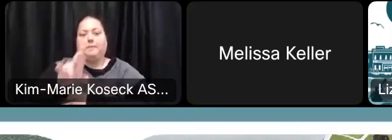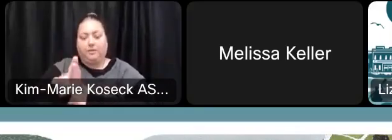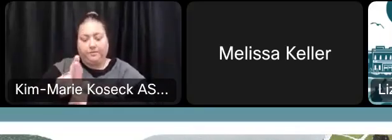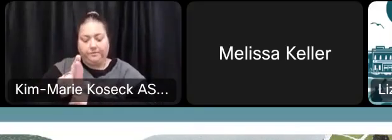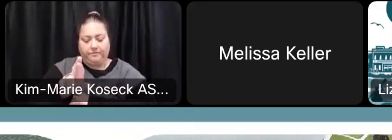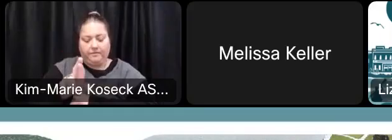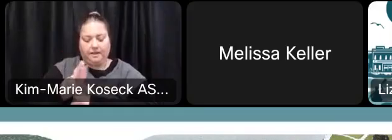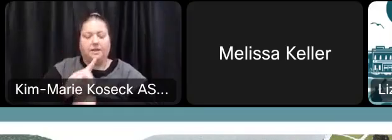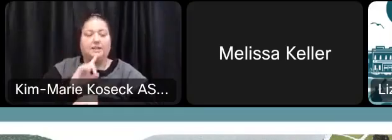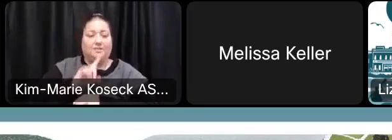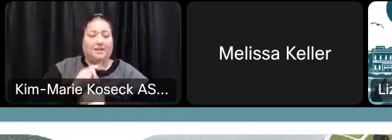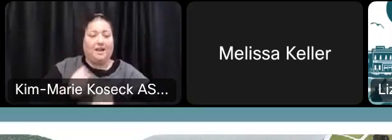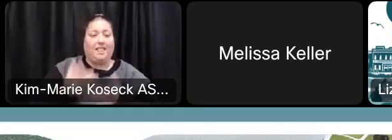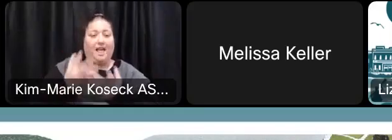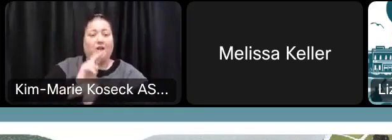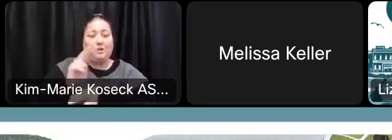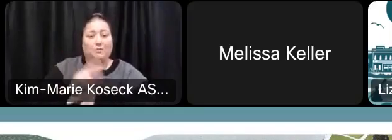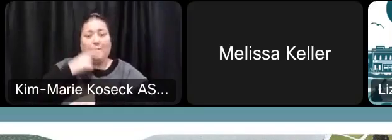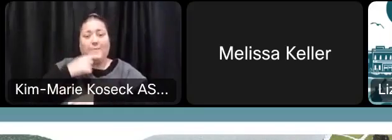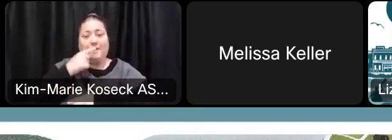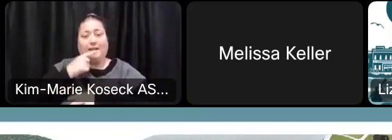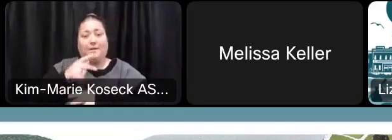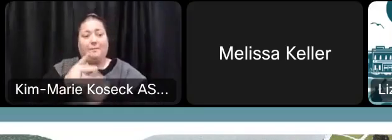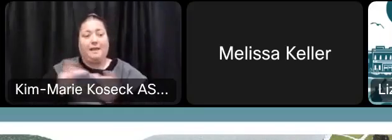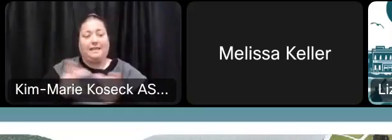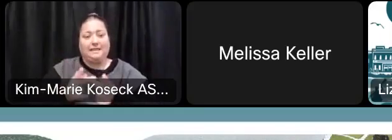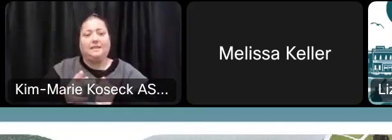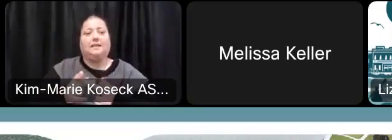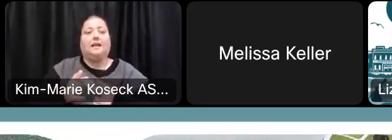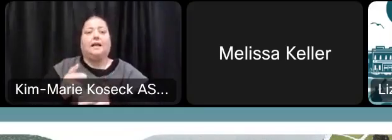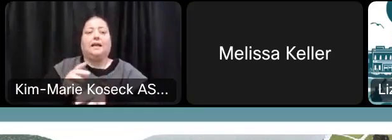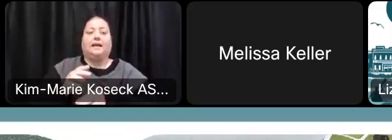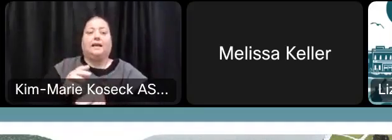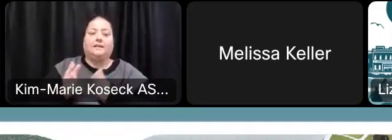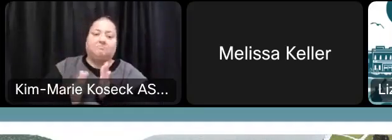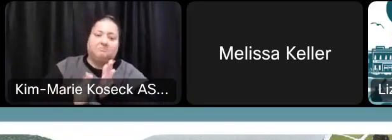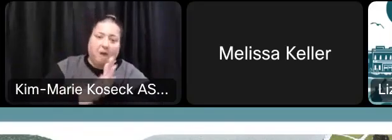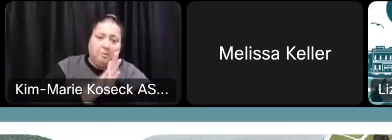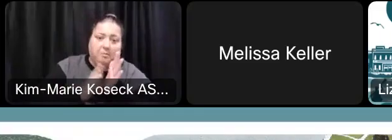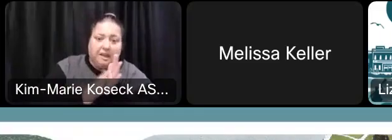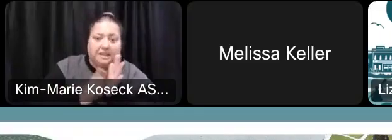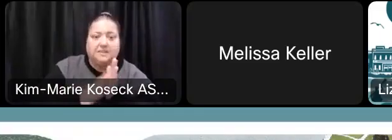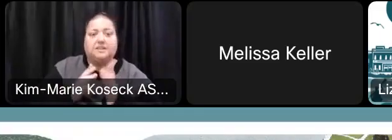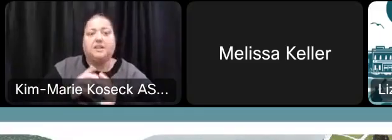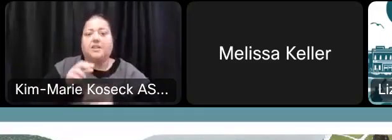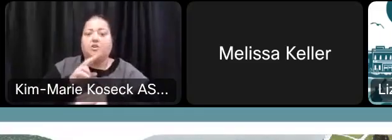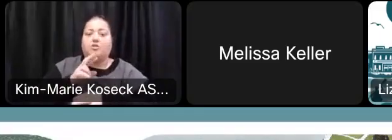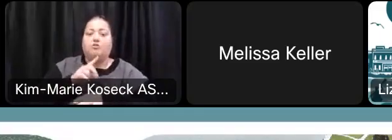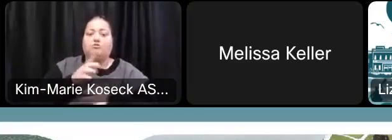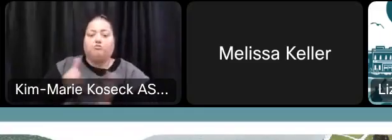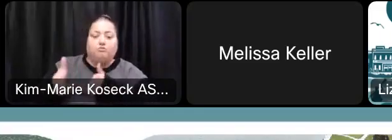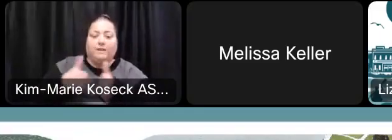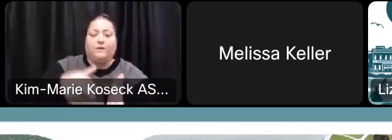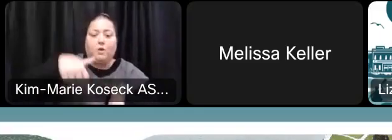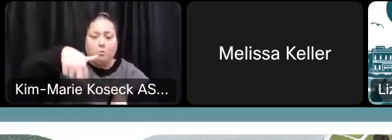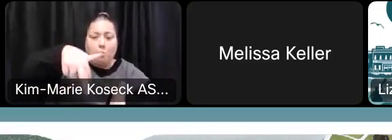it's a much used public facility. It complements the waterfront work that we invested in, like the River Walk and other